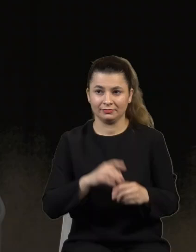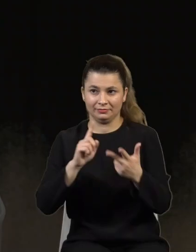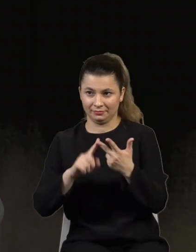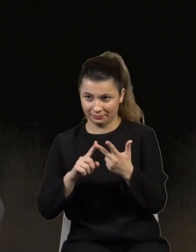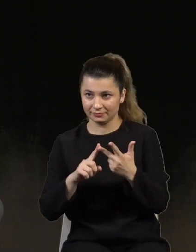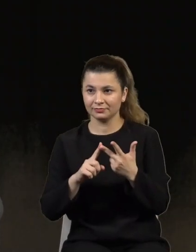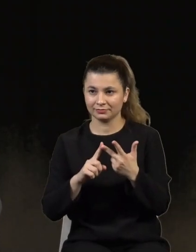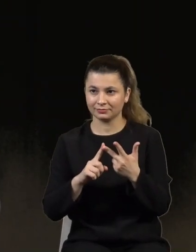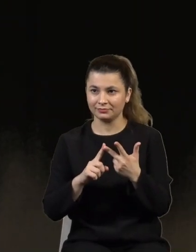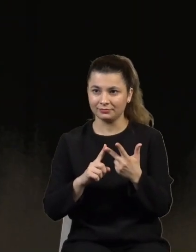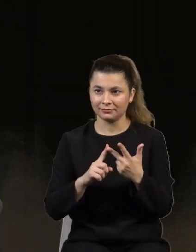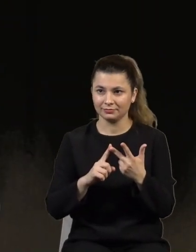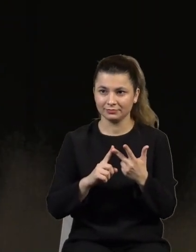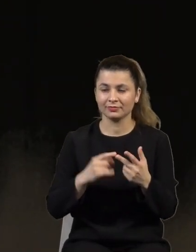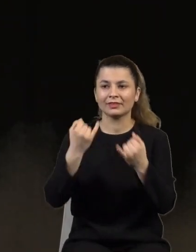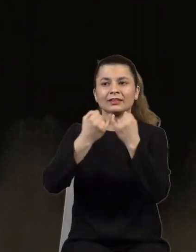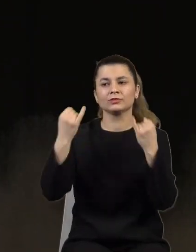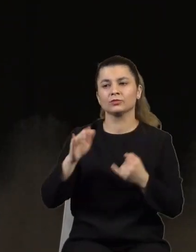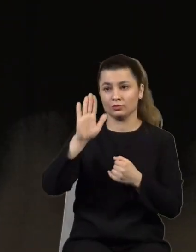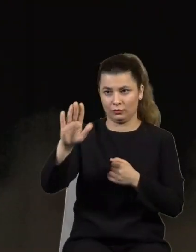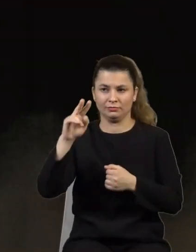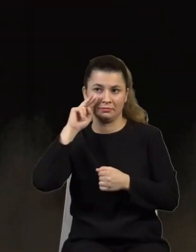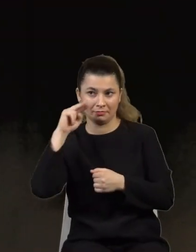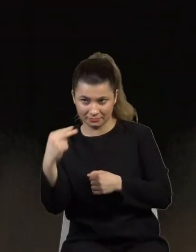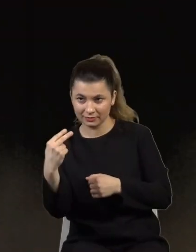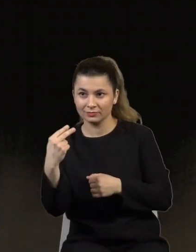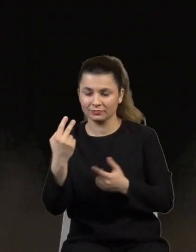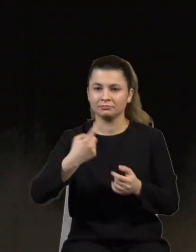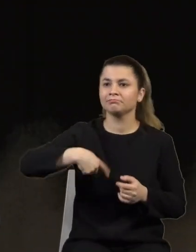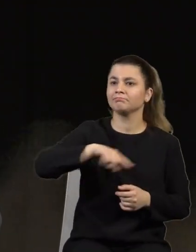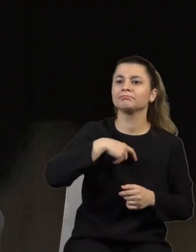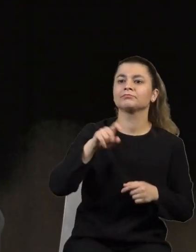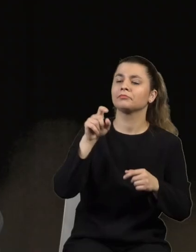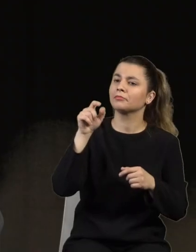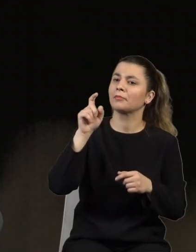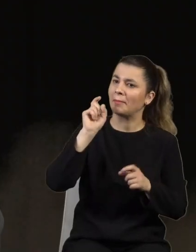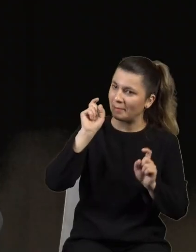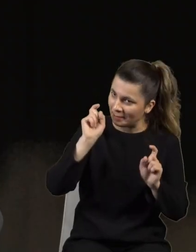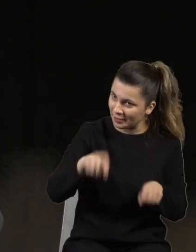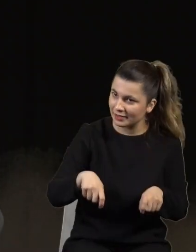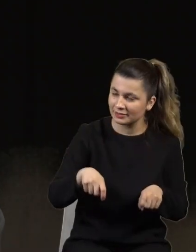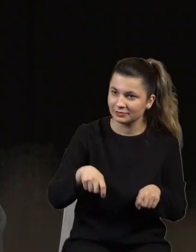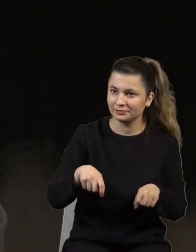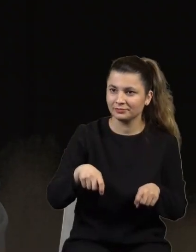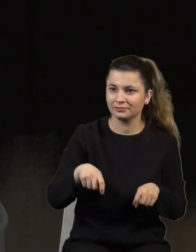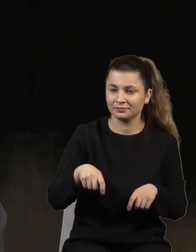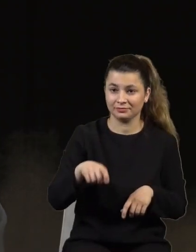reinforce coordination not only at the level of European Union, NATO, but also at the national or even regional